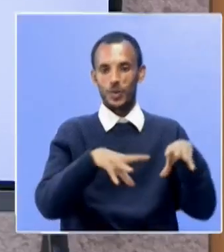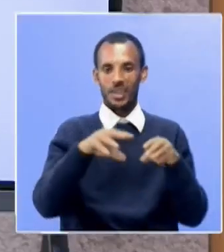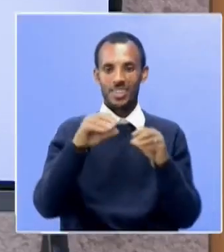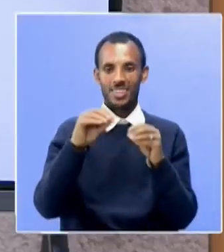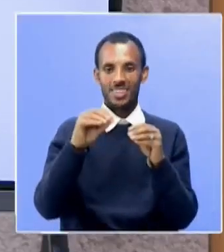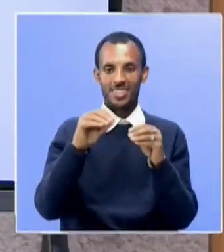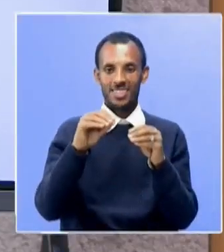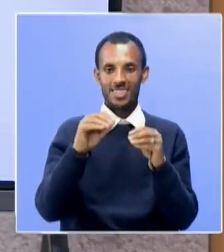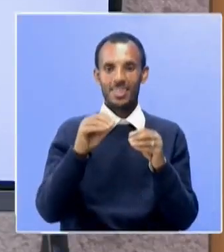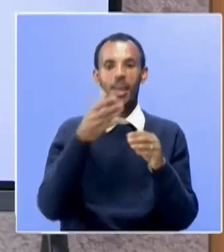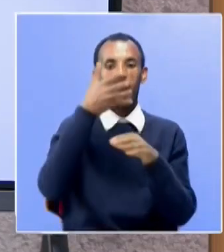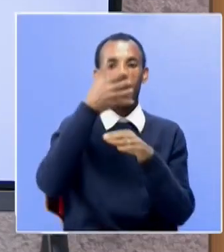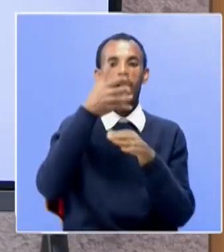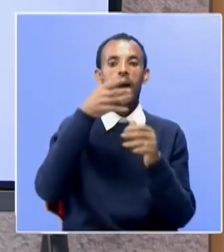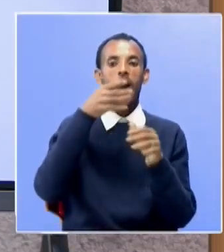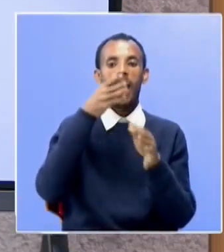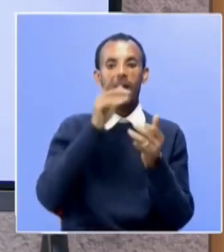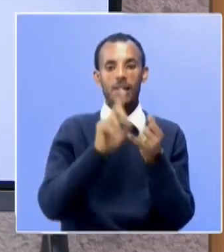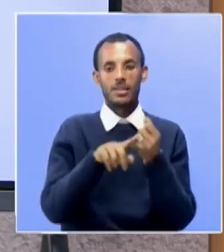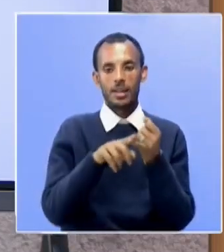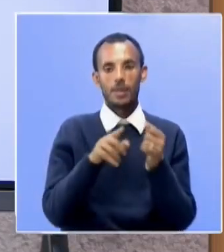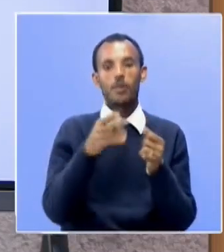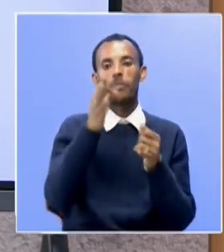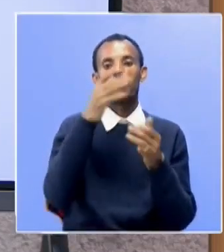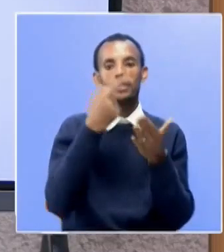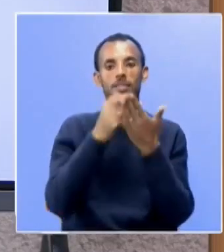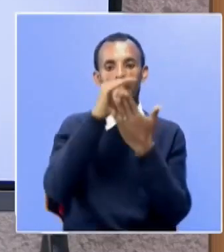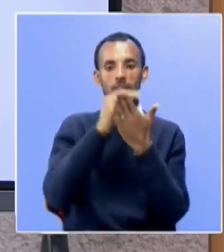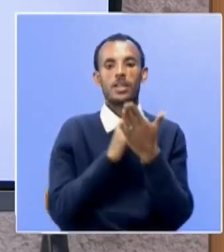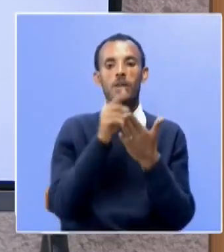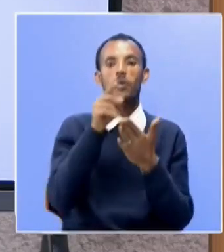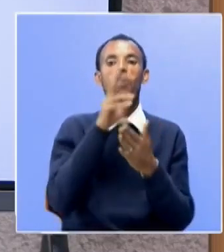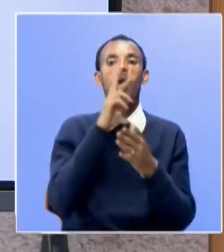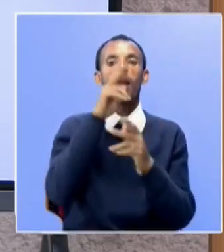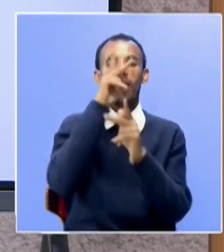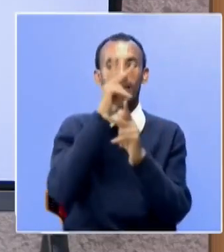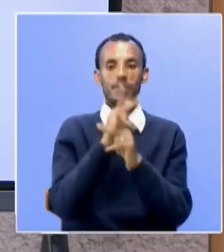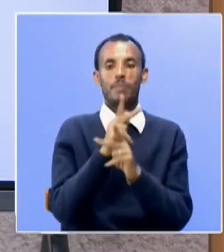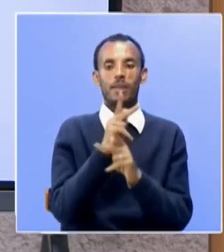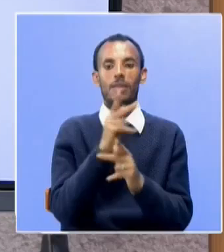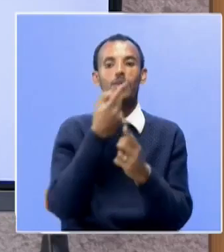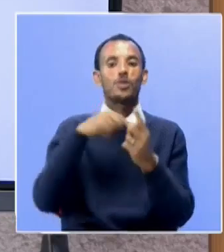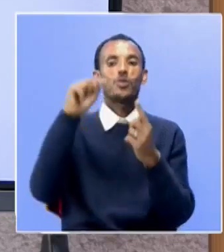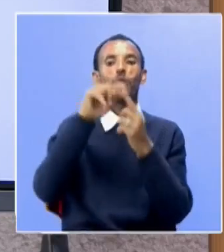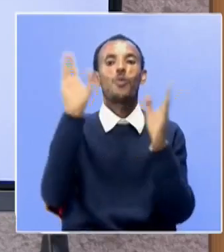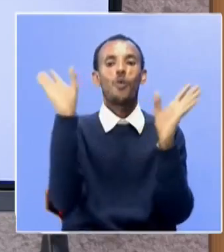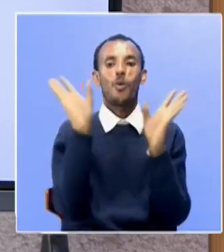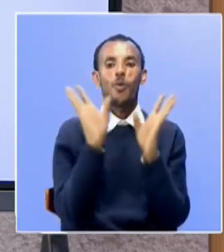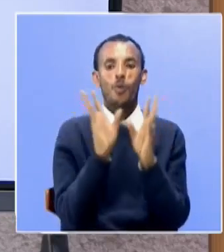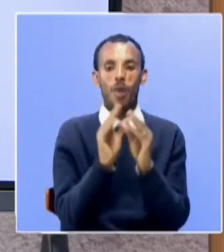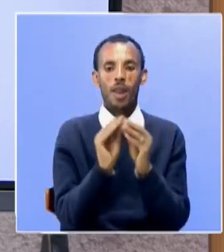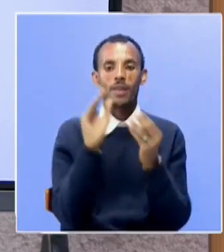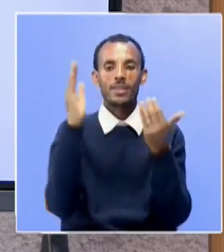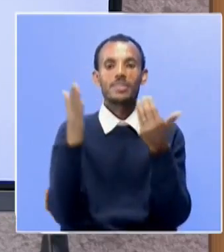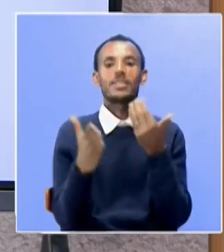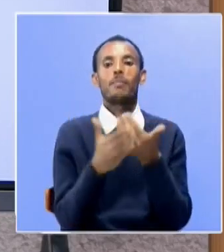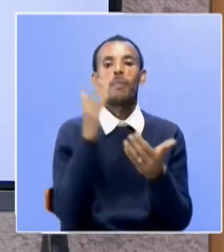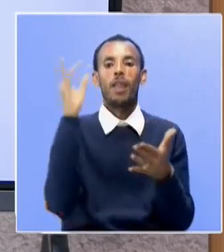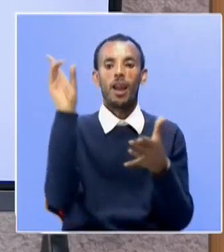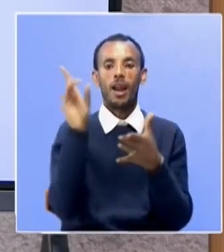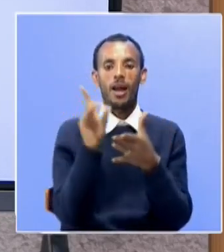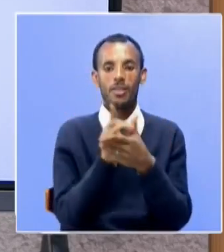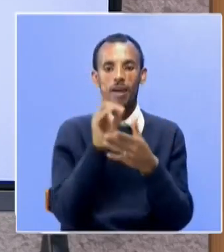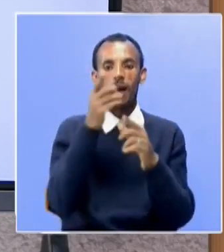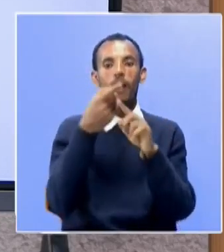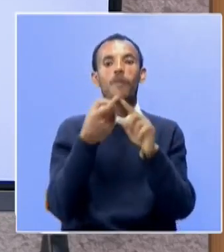Students, at the end of this lesson, you are expected to collect simple data from